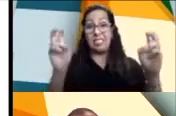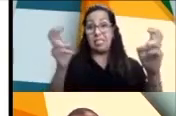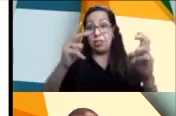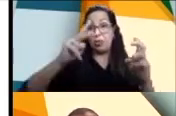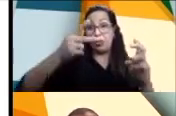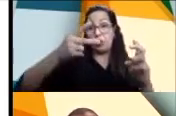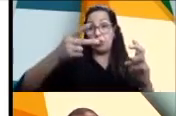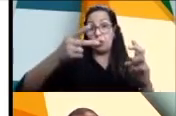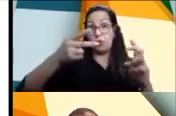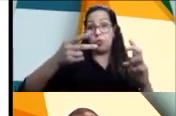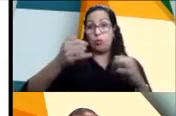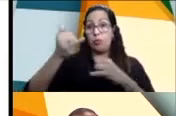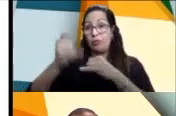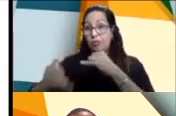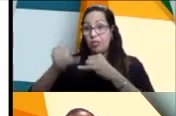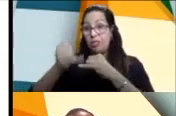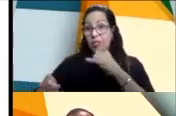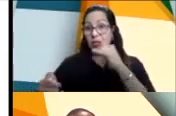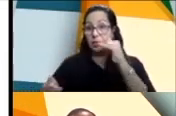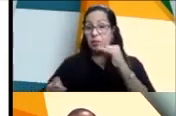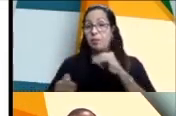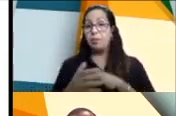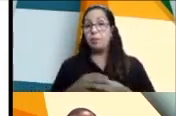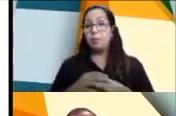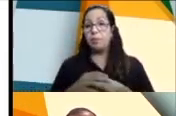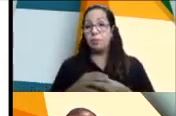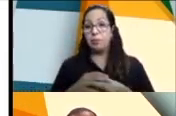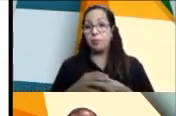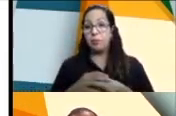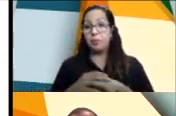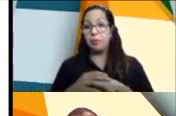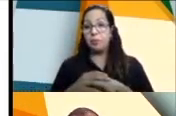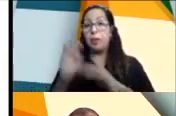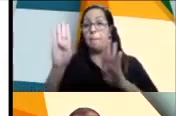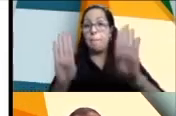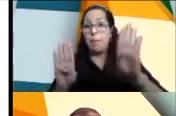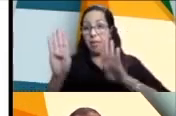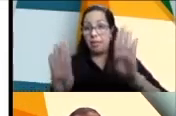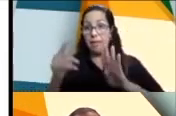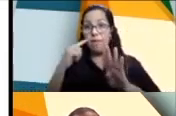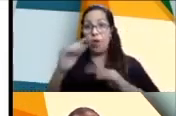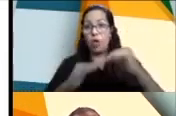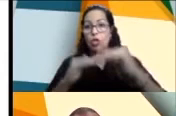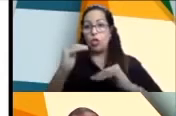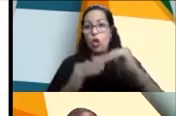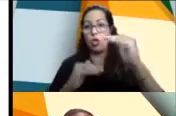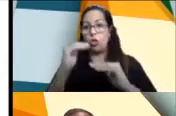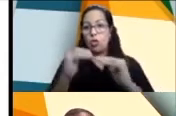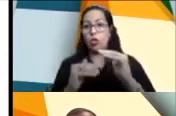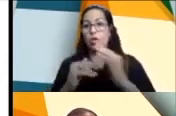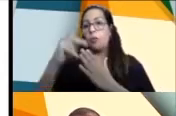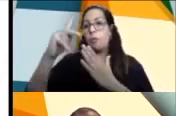with the basically with the bidding of the construction of the project or